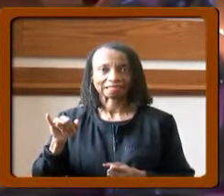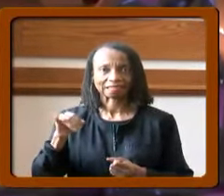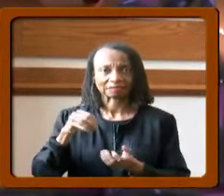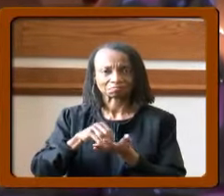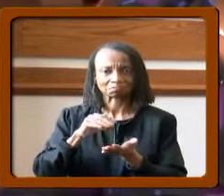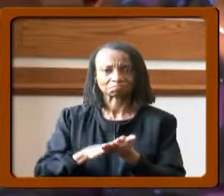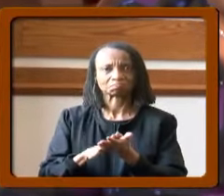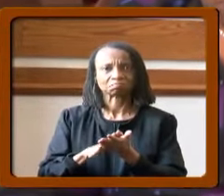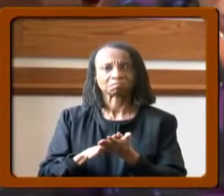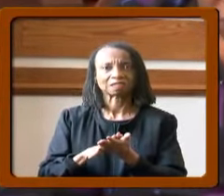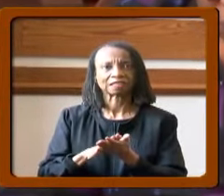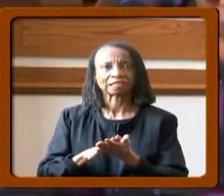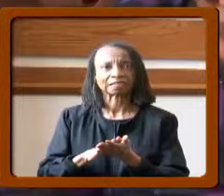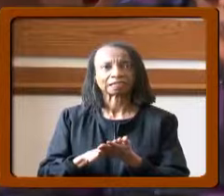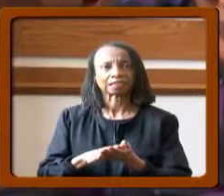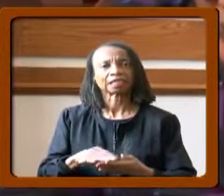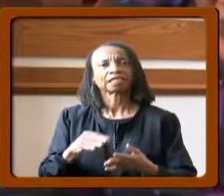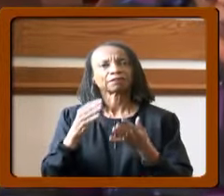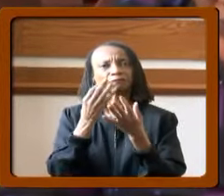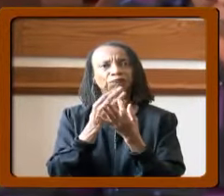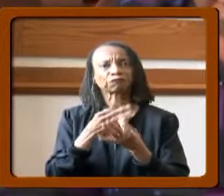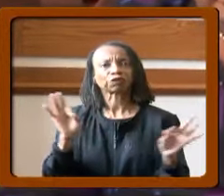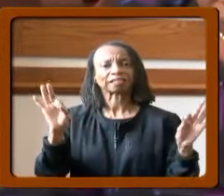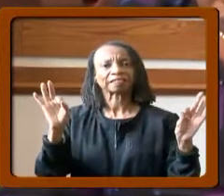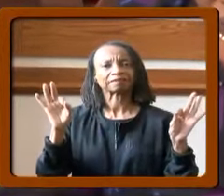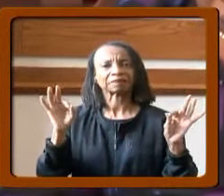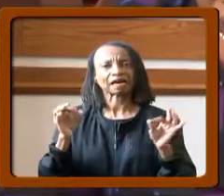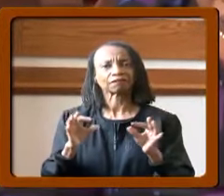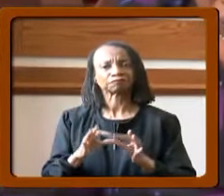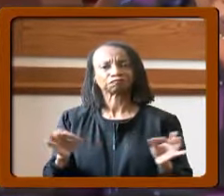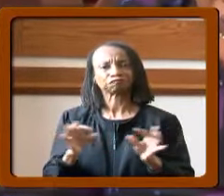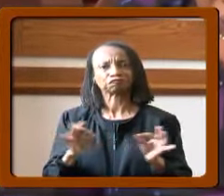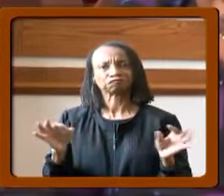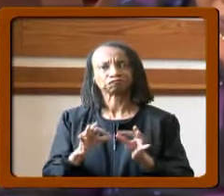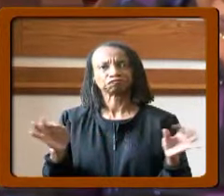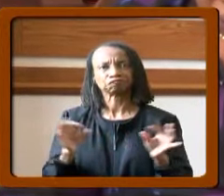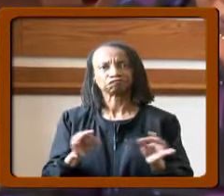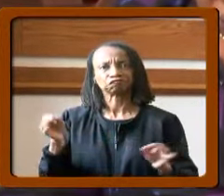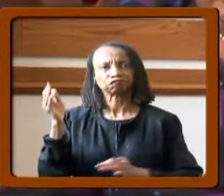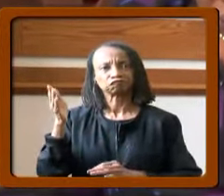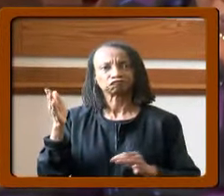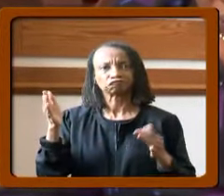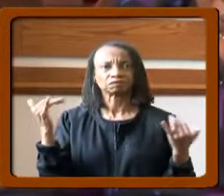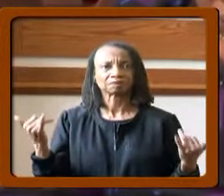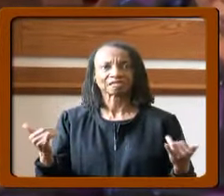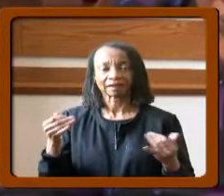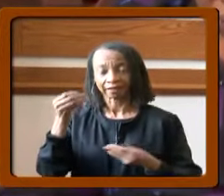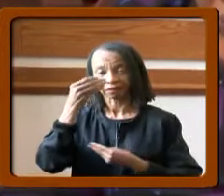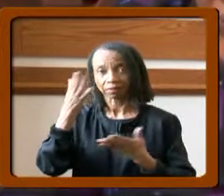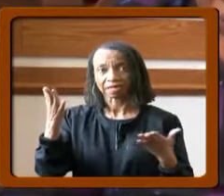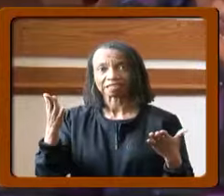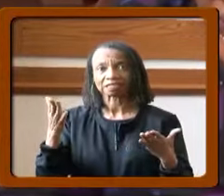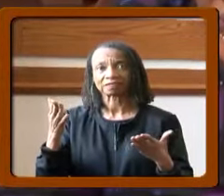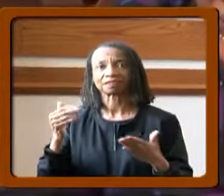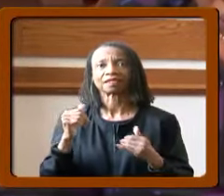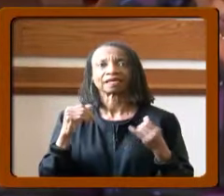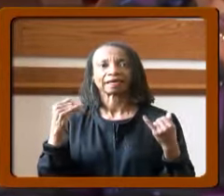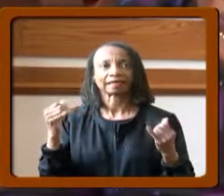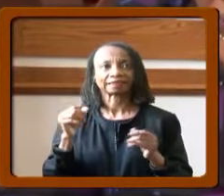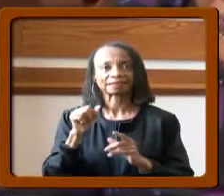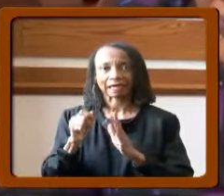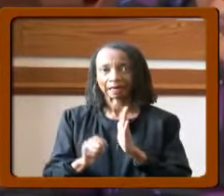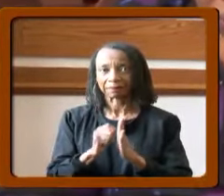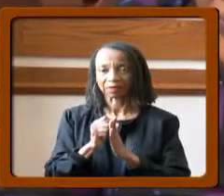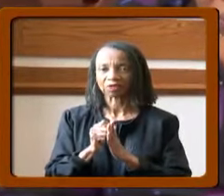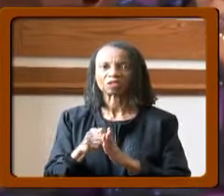speech. And the genius of our technology, the information age, artificial